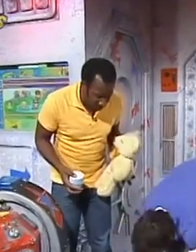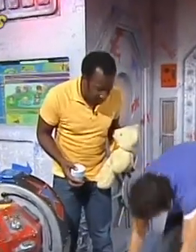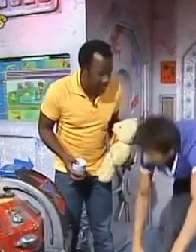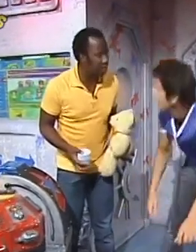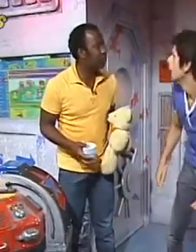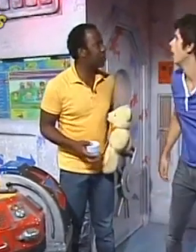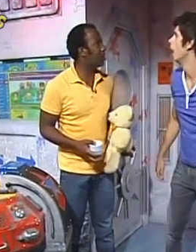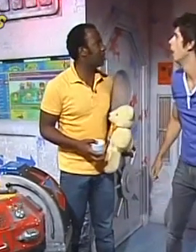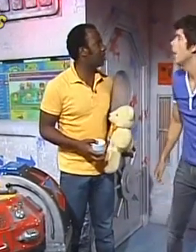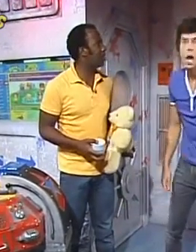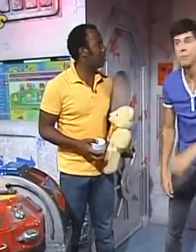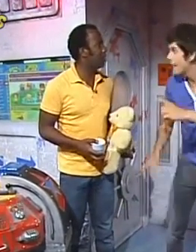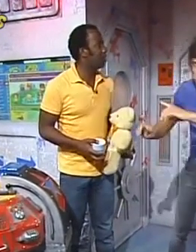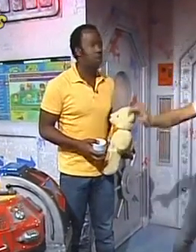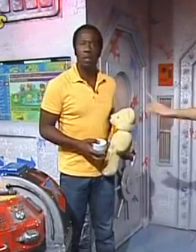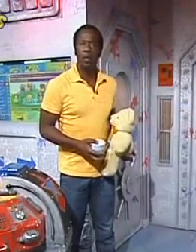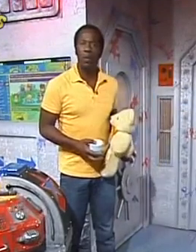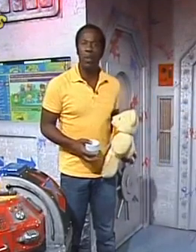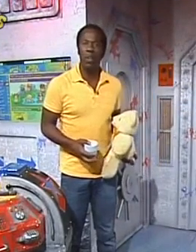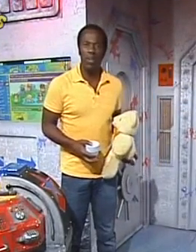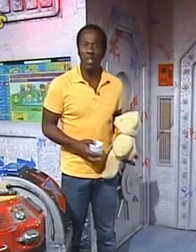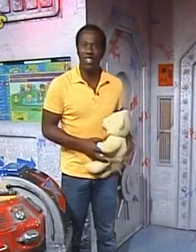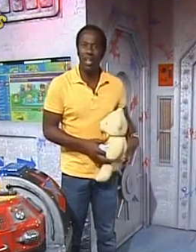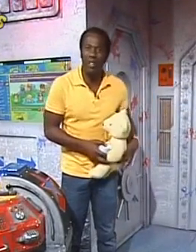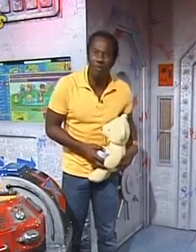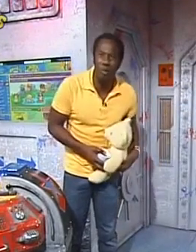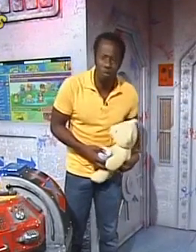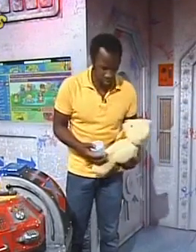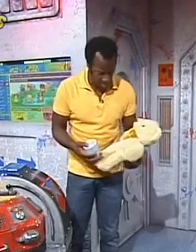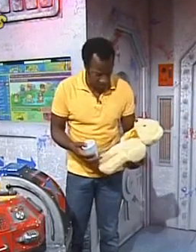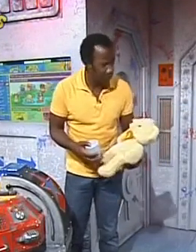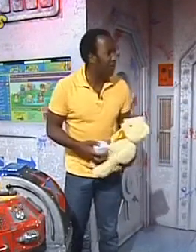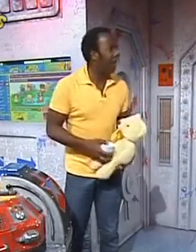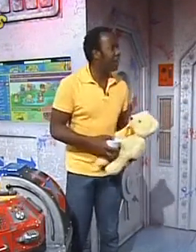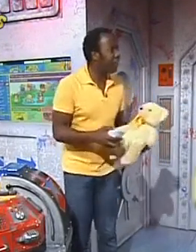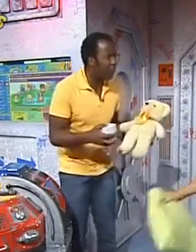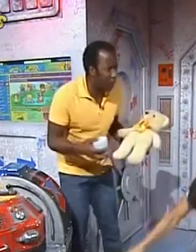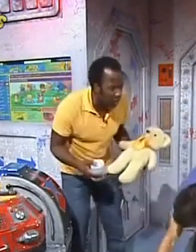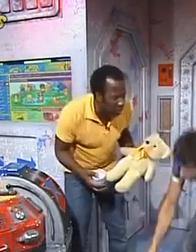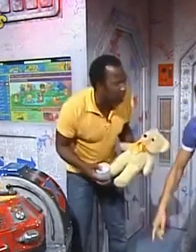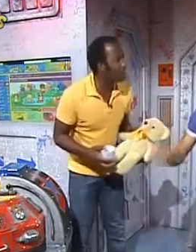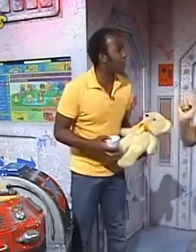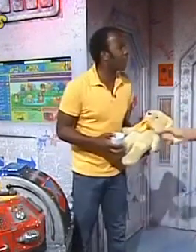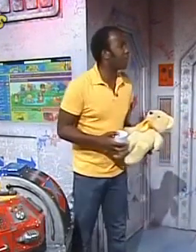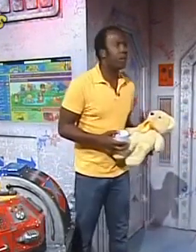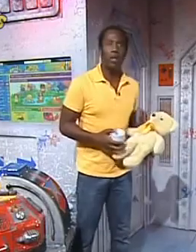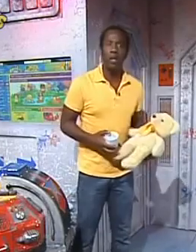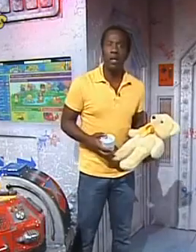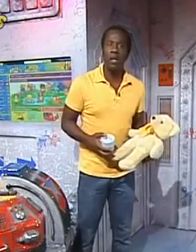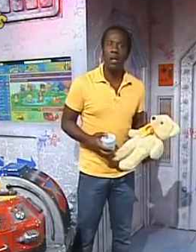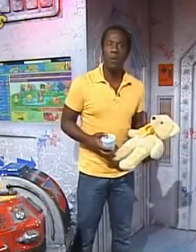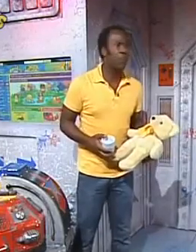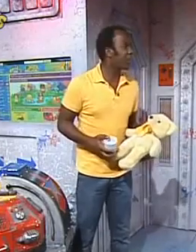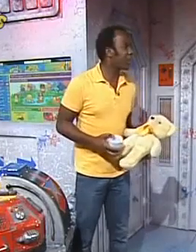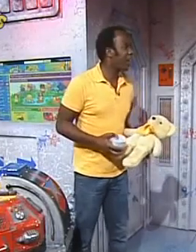Andy, what are you doing? I'm getting ready for... What? Getting ready for? Getting ready for what? I'm getting ready for...